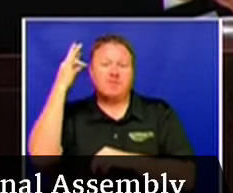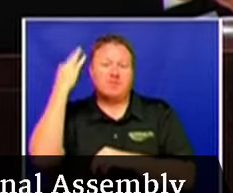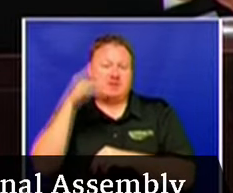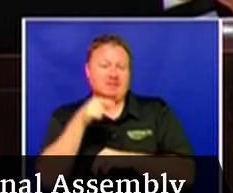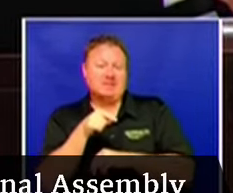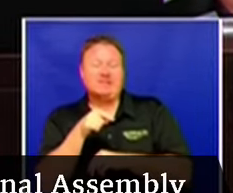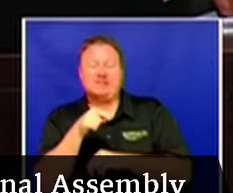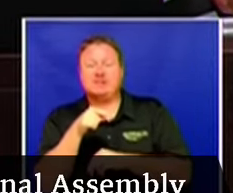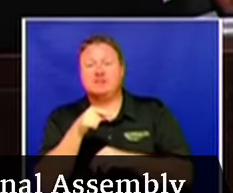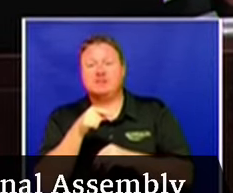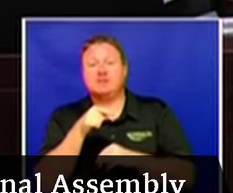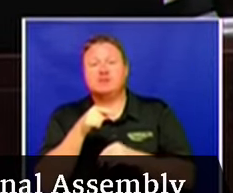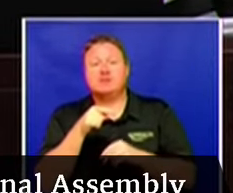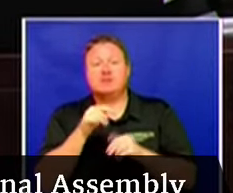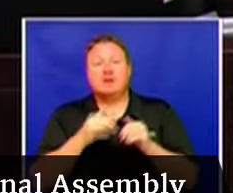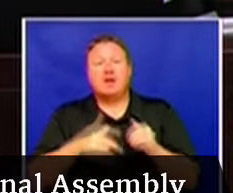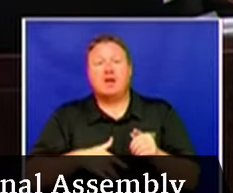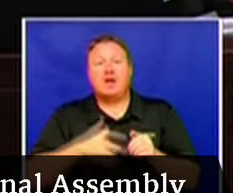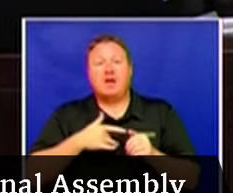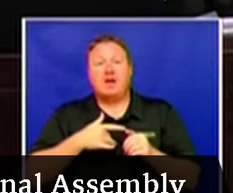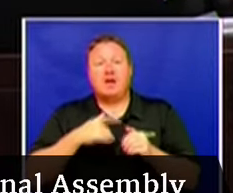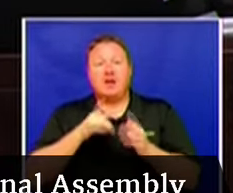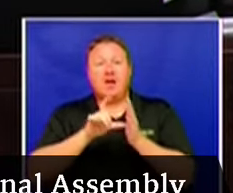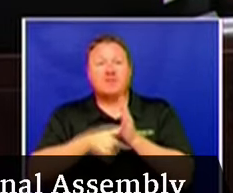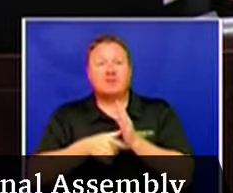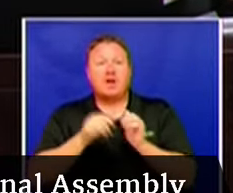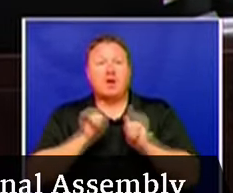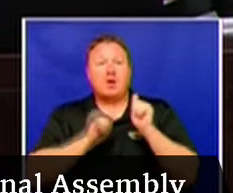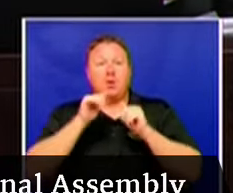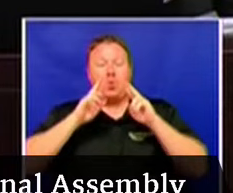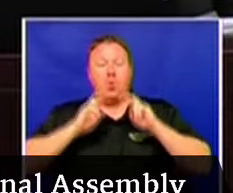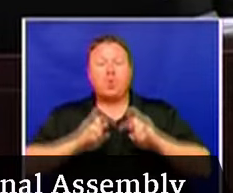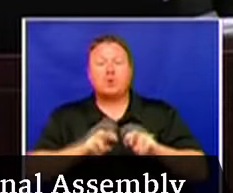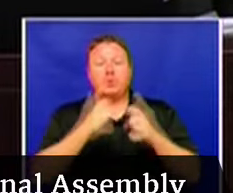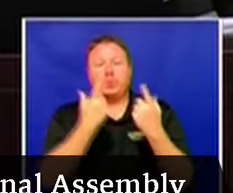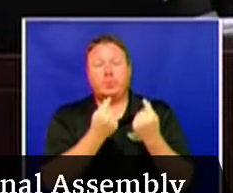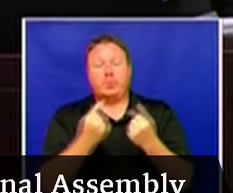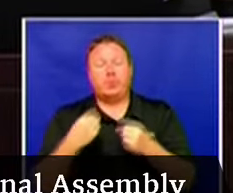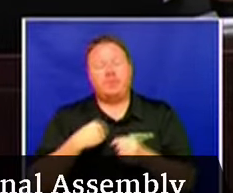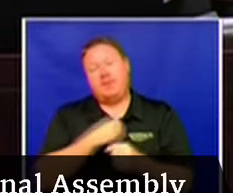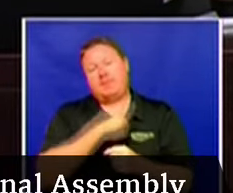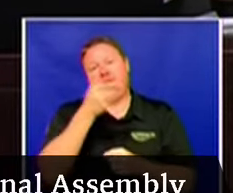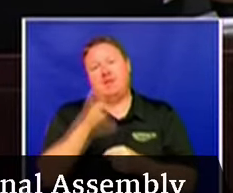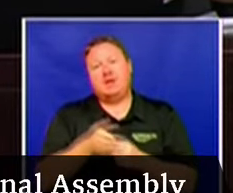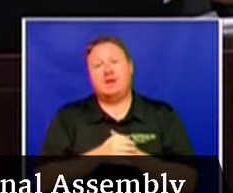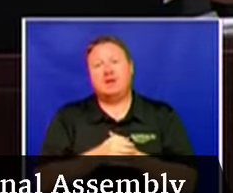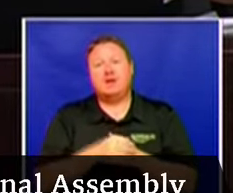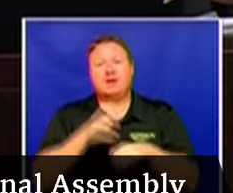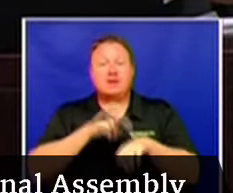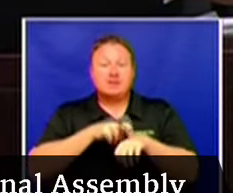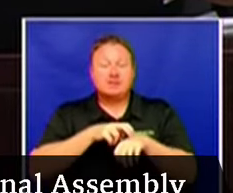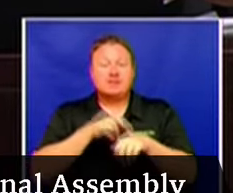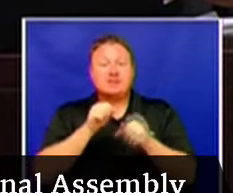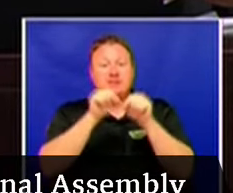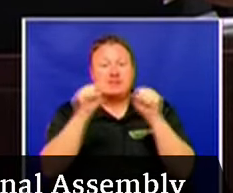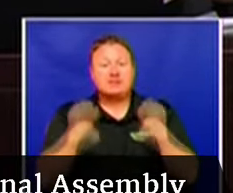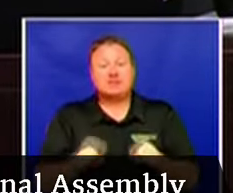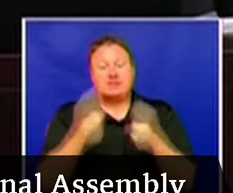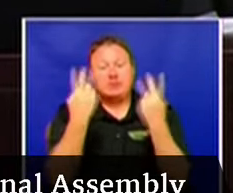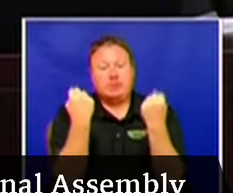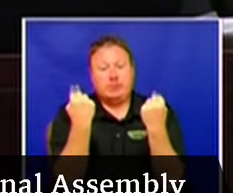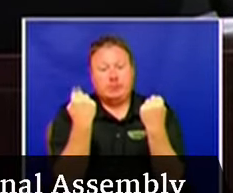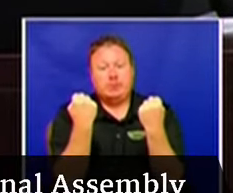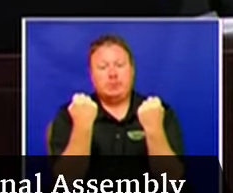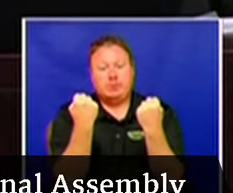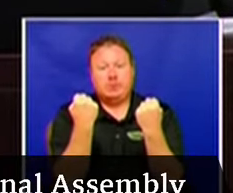conducting lifestyle audits on its members, and it requires new systems that